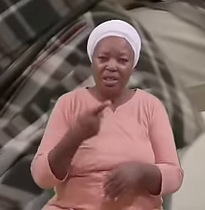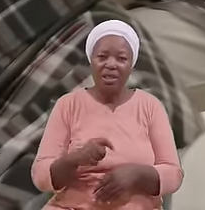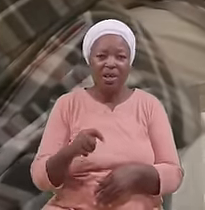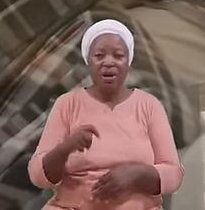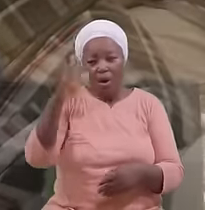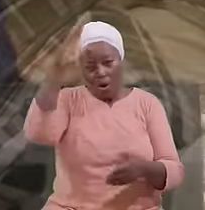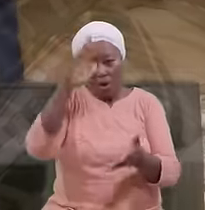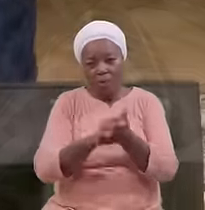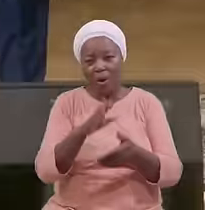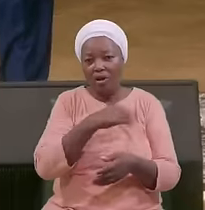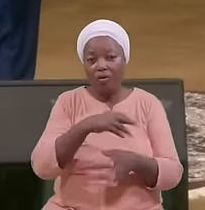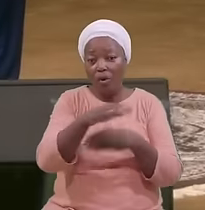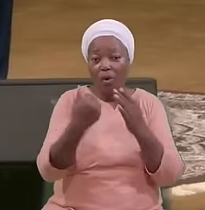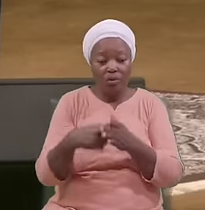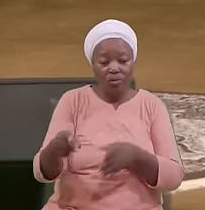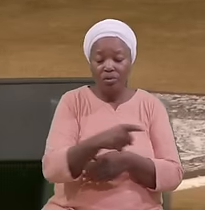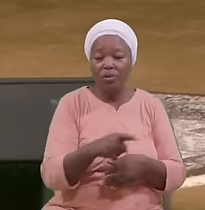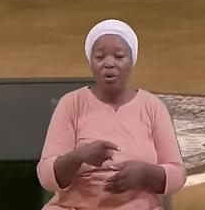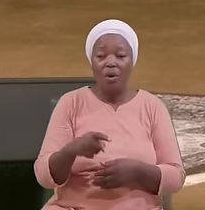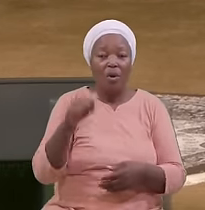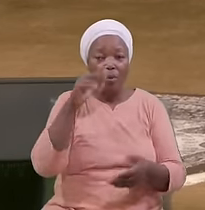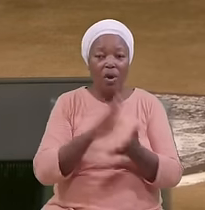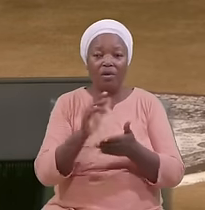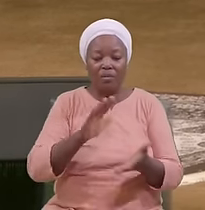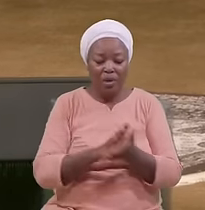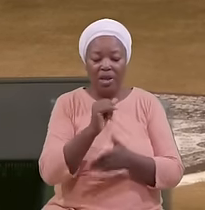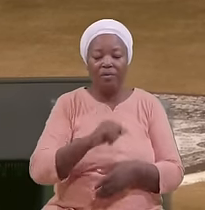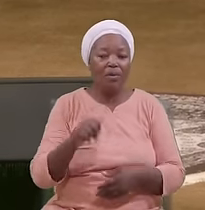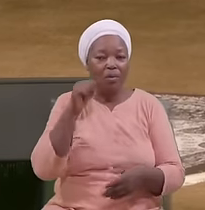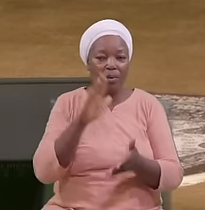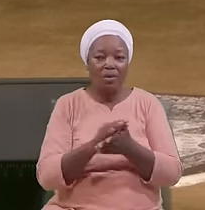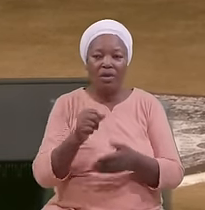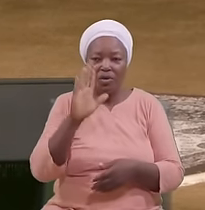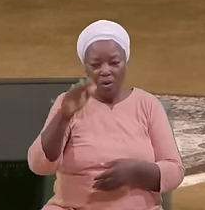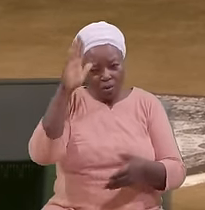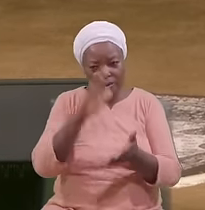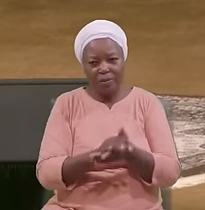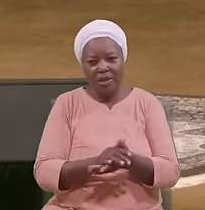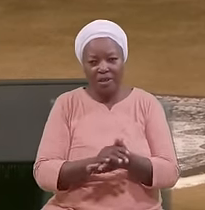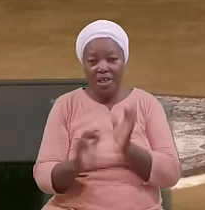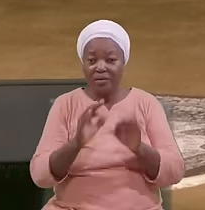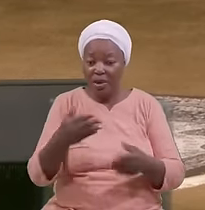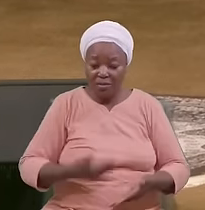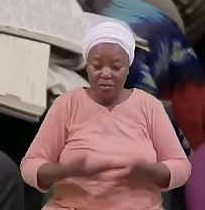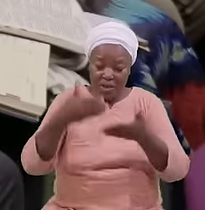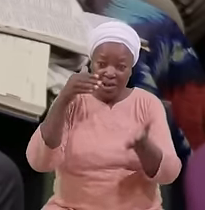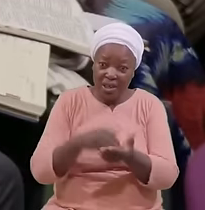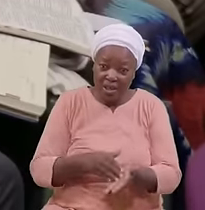those wives, a believing wife, your husband, if you're a believer